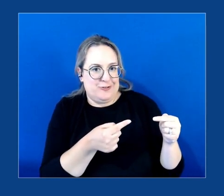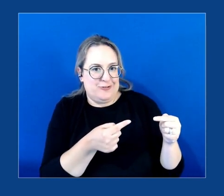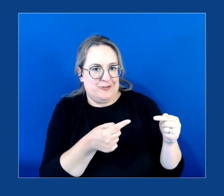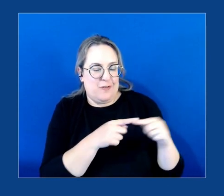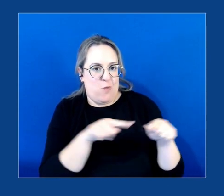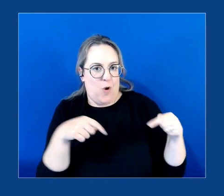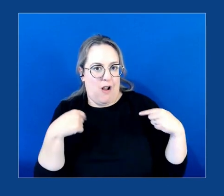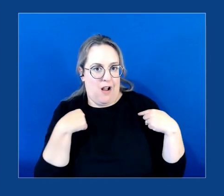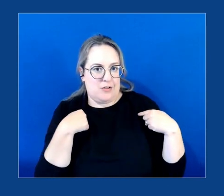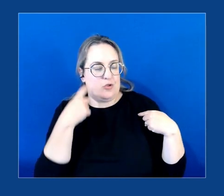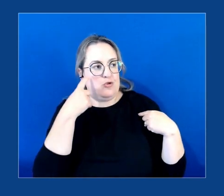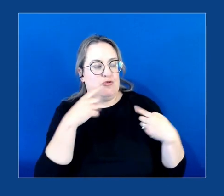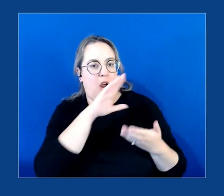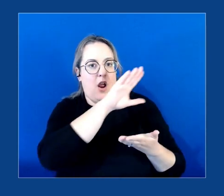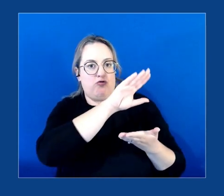and document